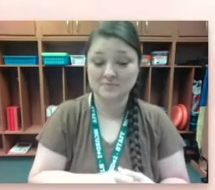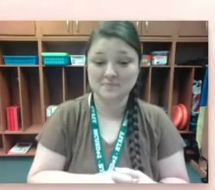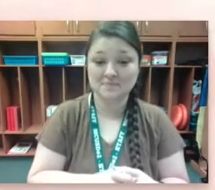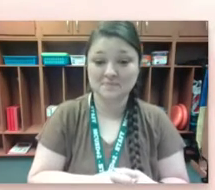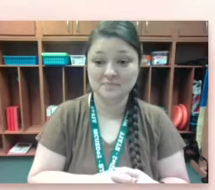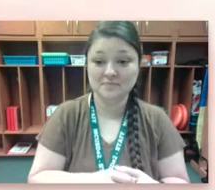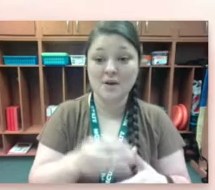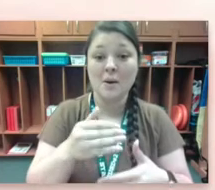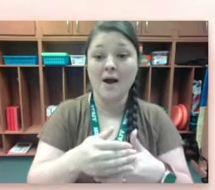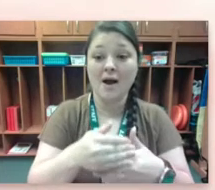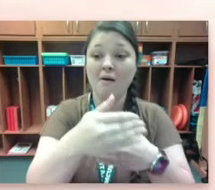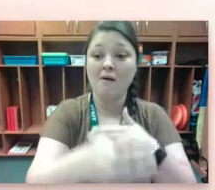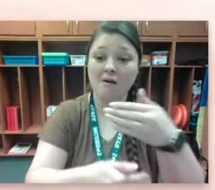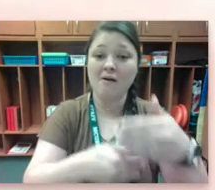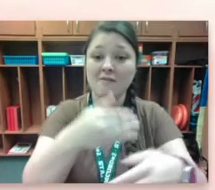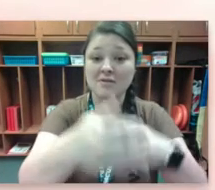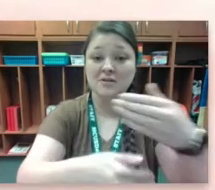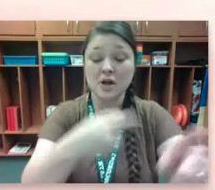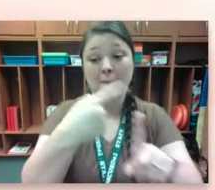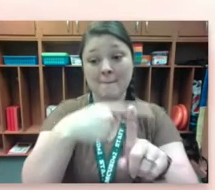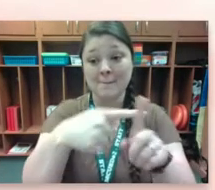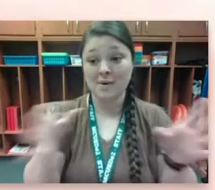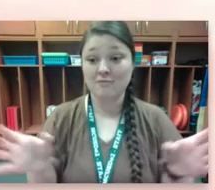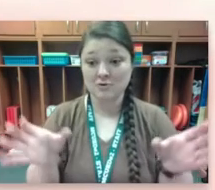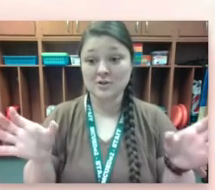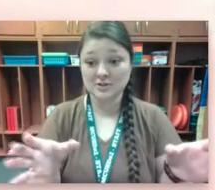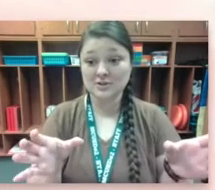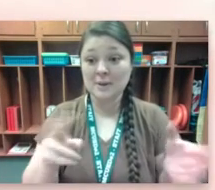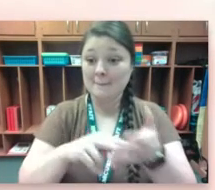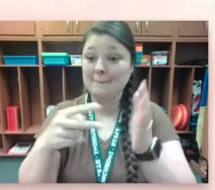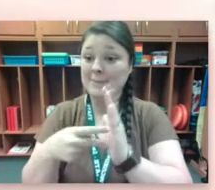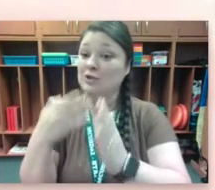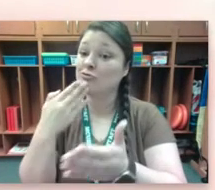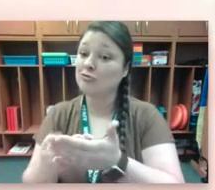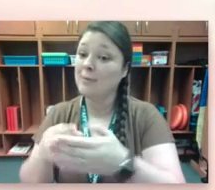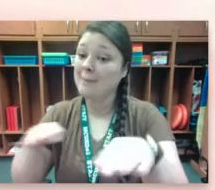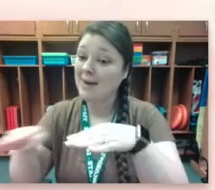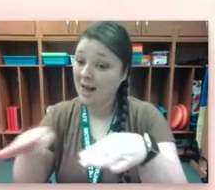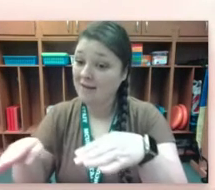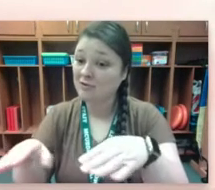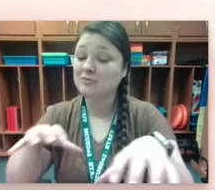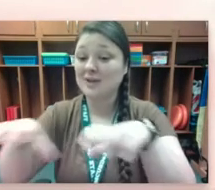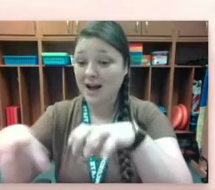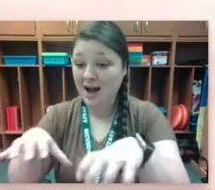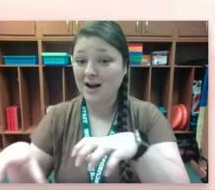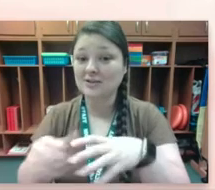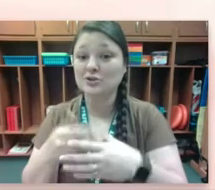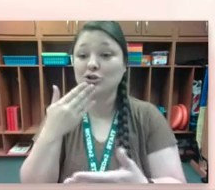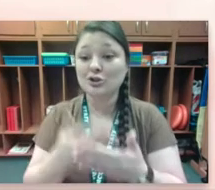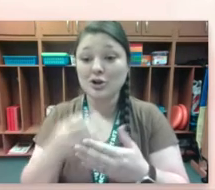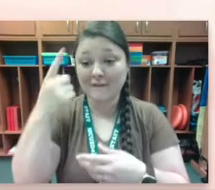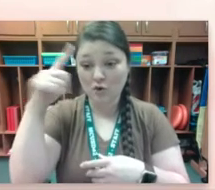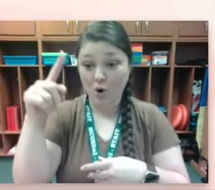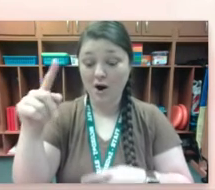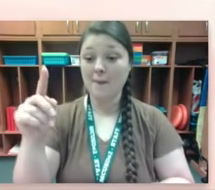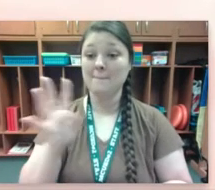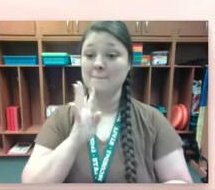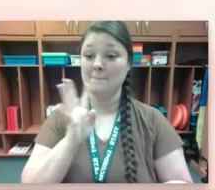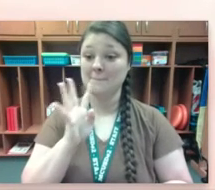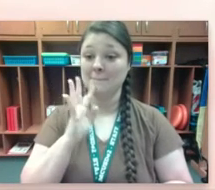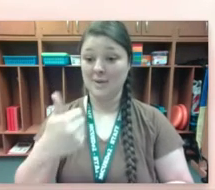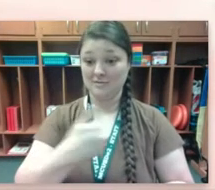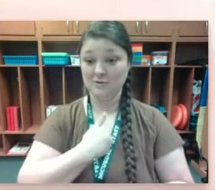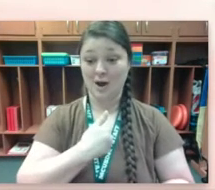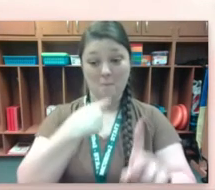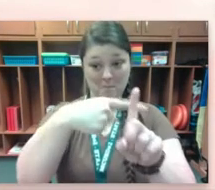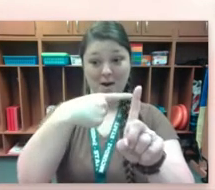After time, positive reinforcement leads to good behaviors and actions. The same thing happens with positive self-talk. If you say